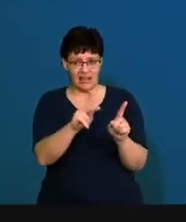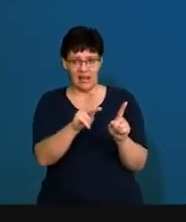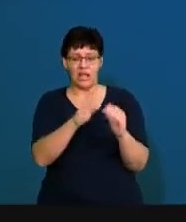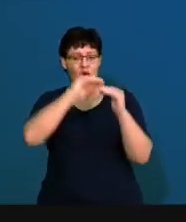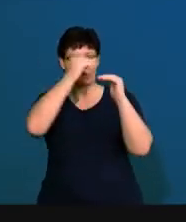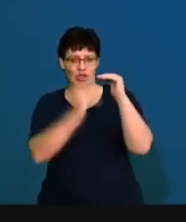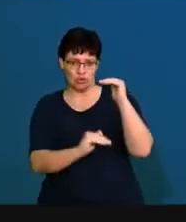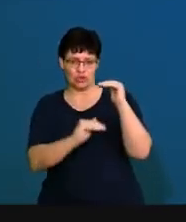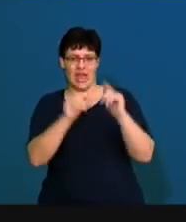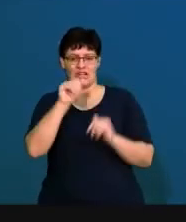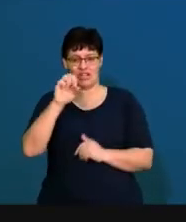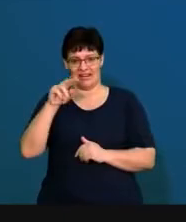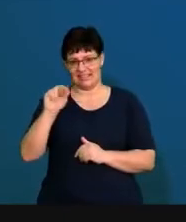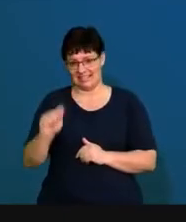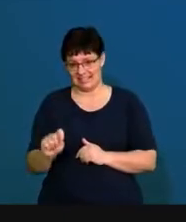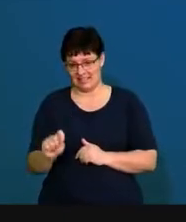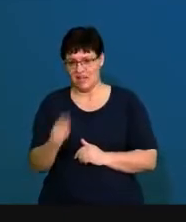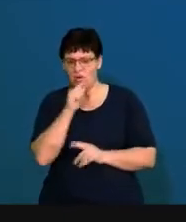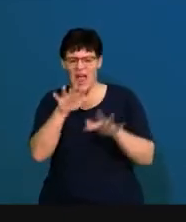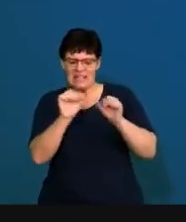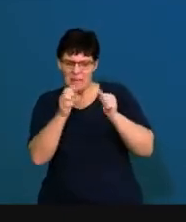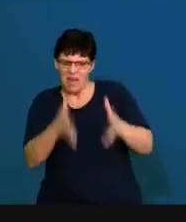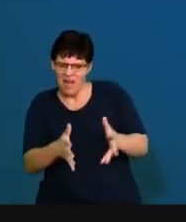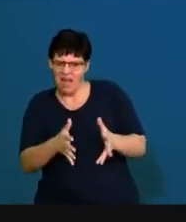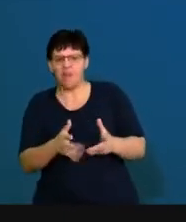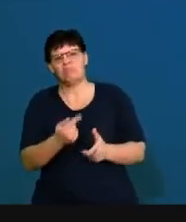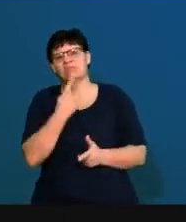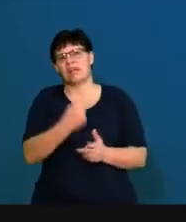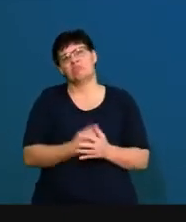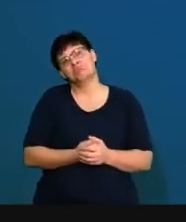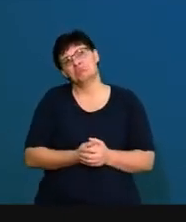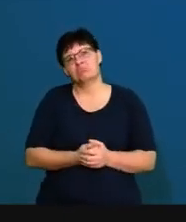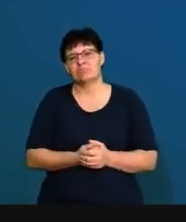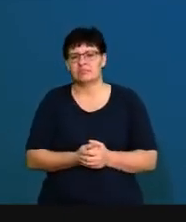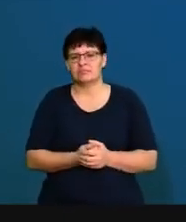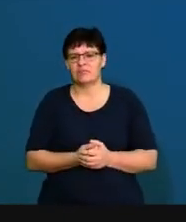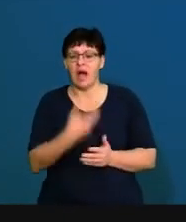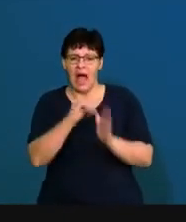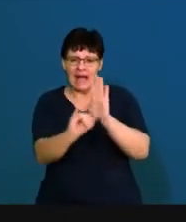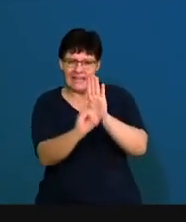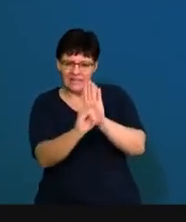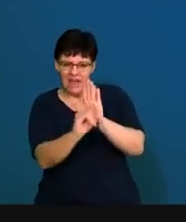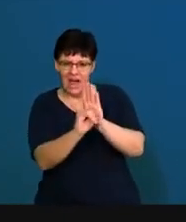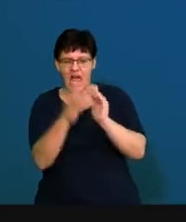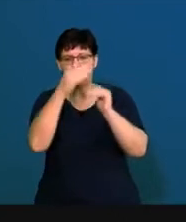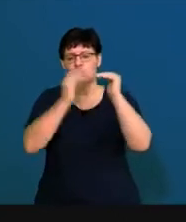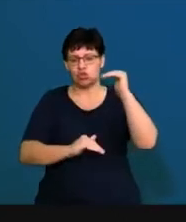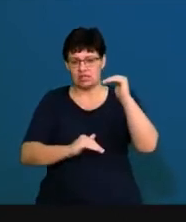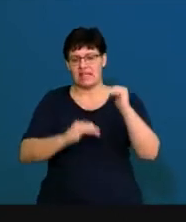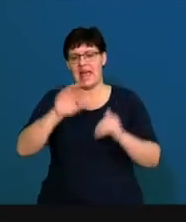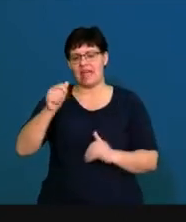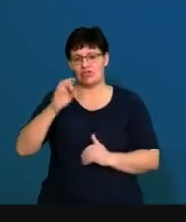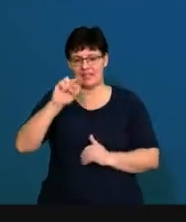is a reducing agent. So the examiner would maybe say, for argument's sake, identify the